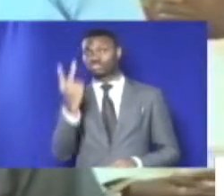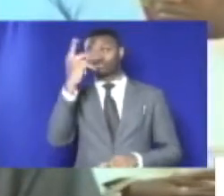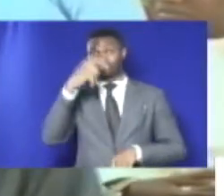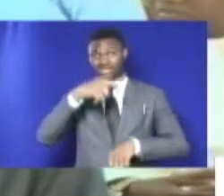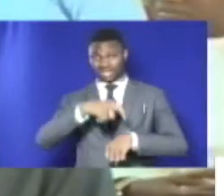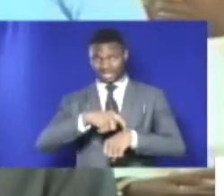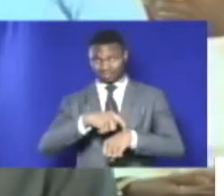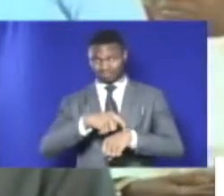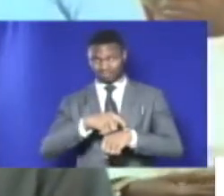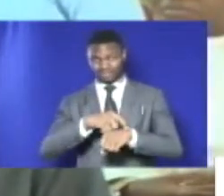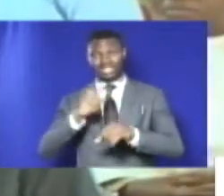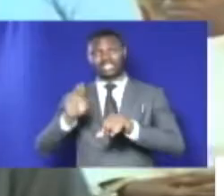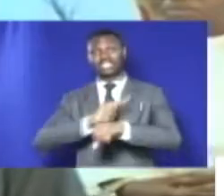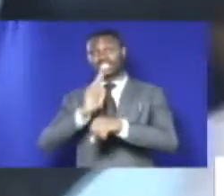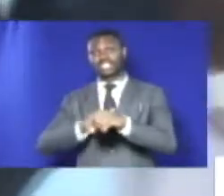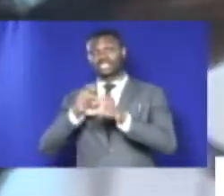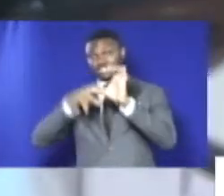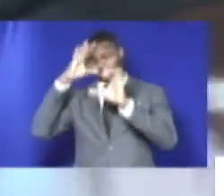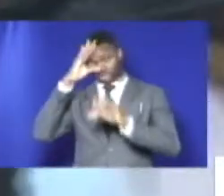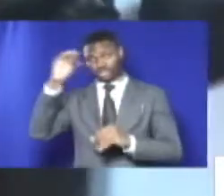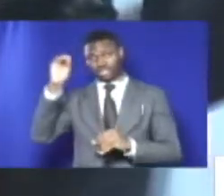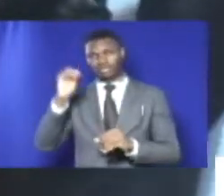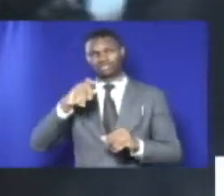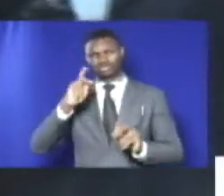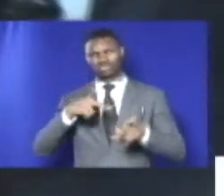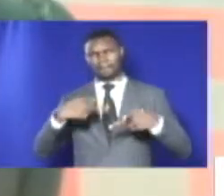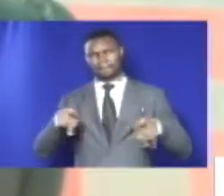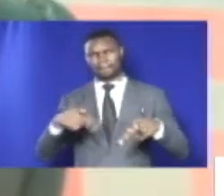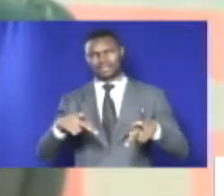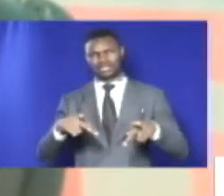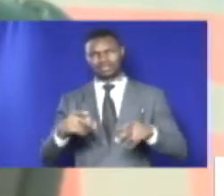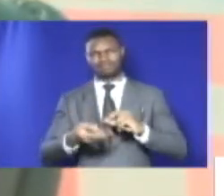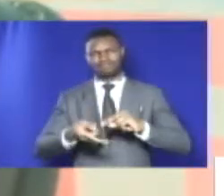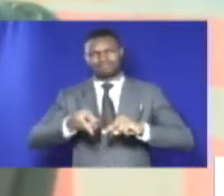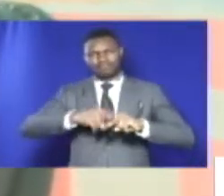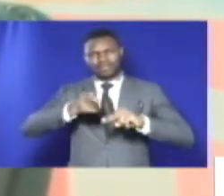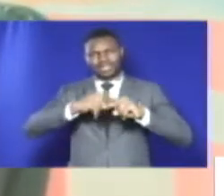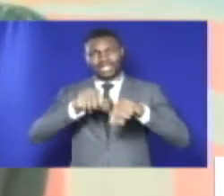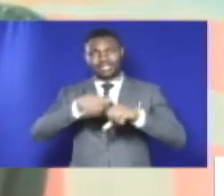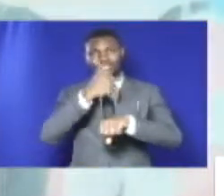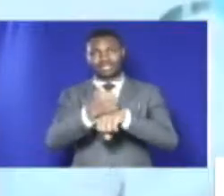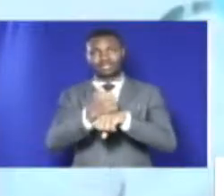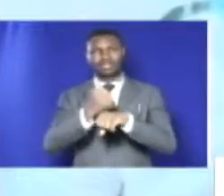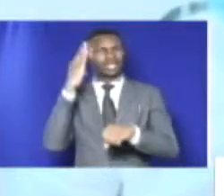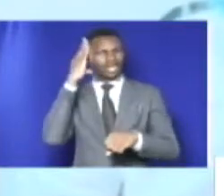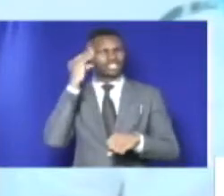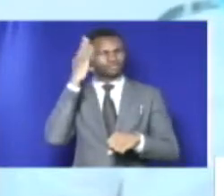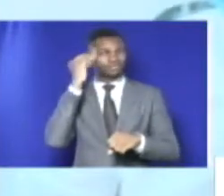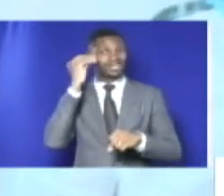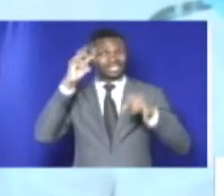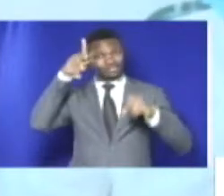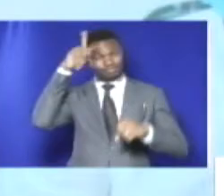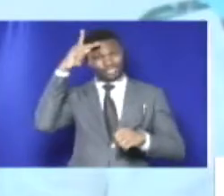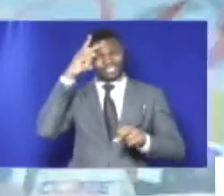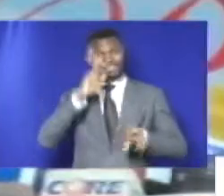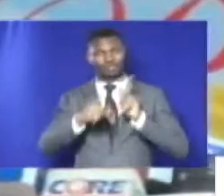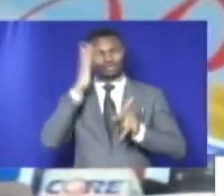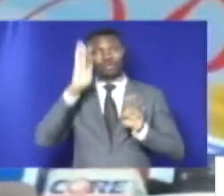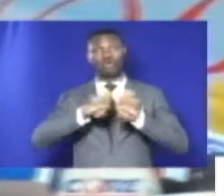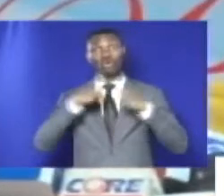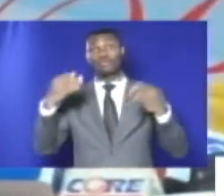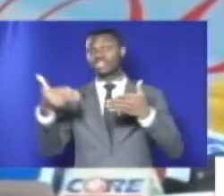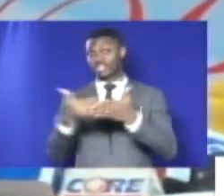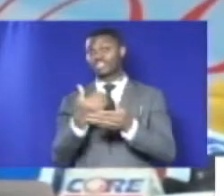said the party, which is built on strong ideology with experienced politicians, will open a new chapter in line